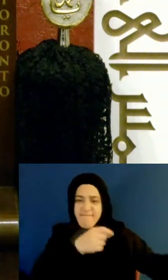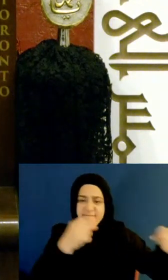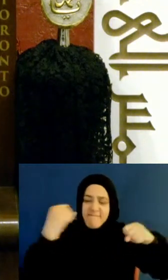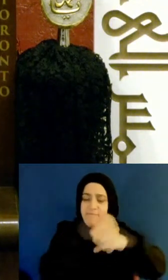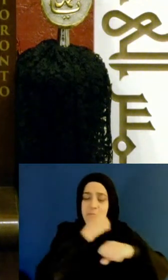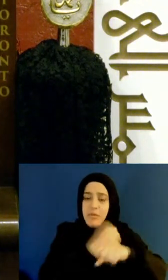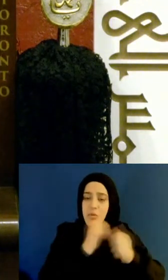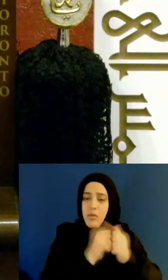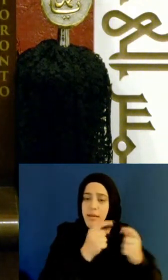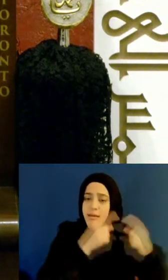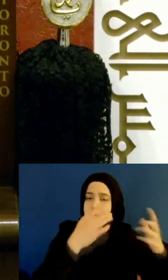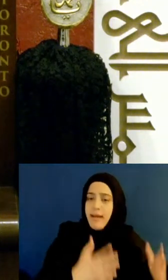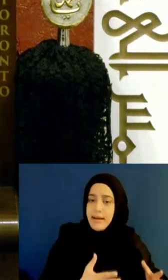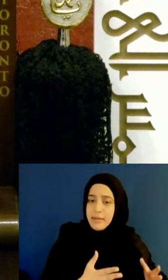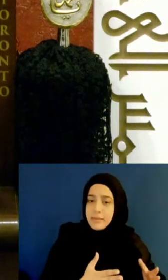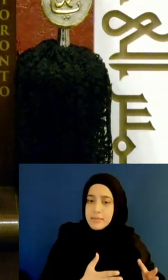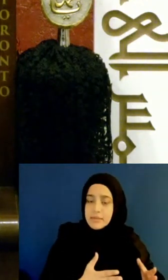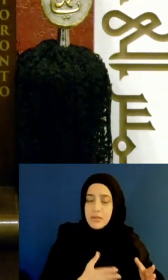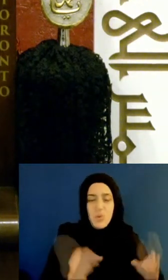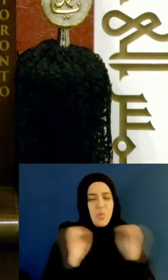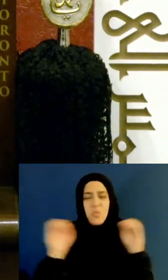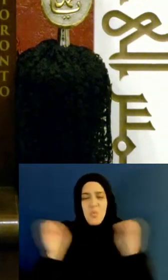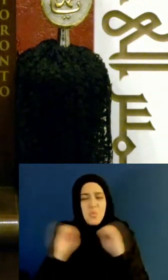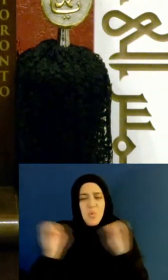There was no element of ego.